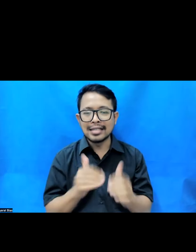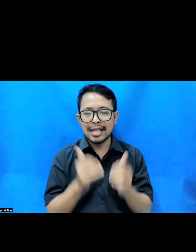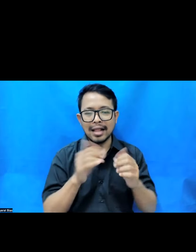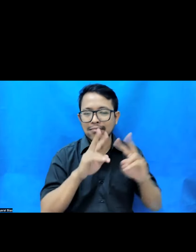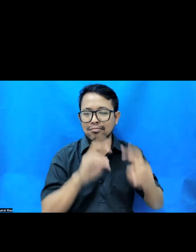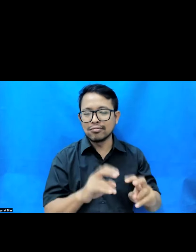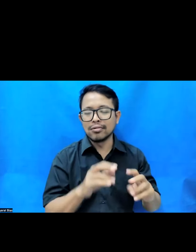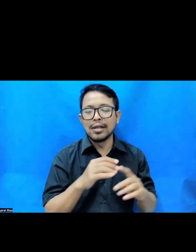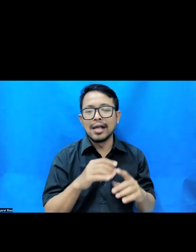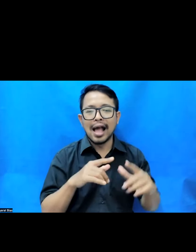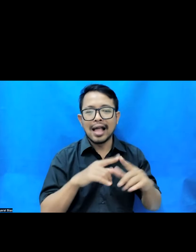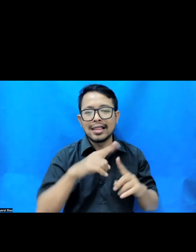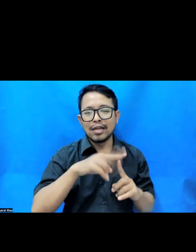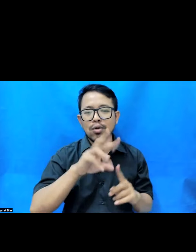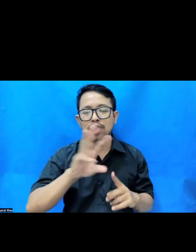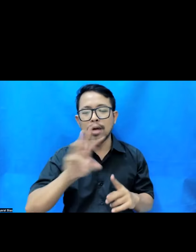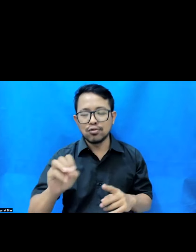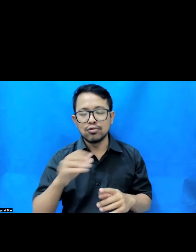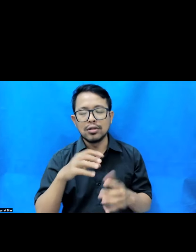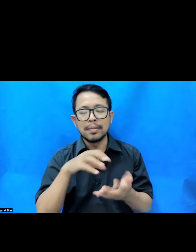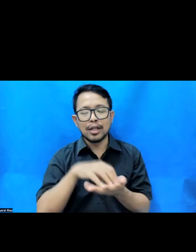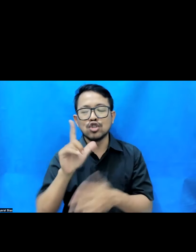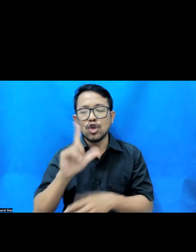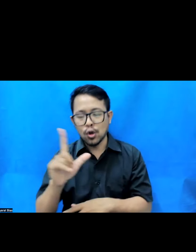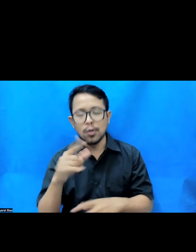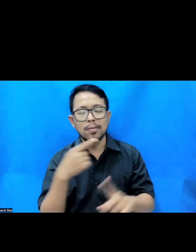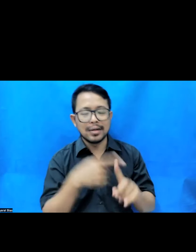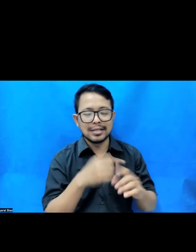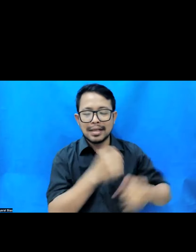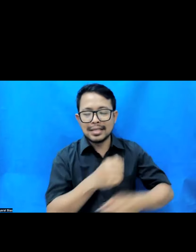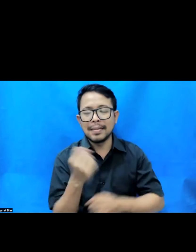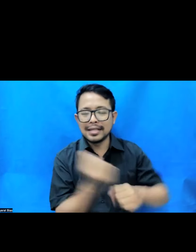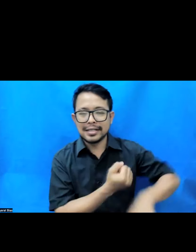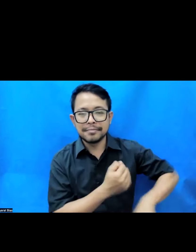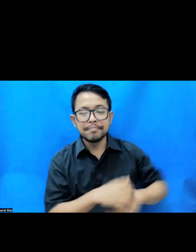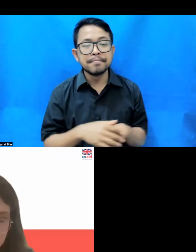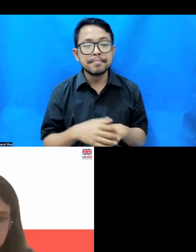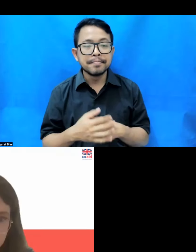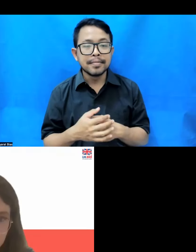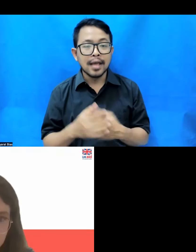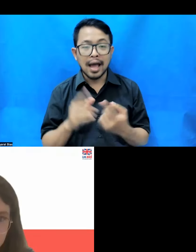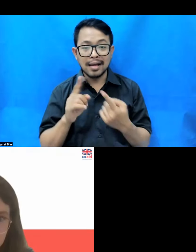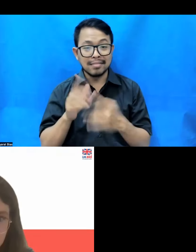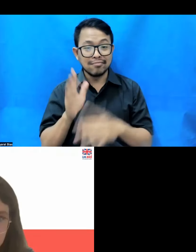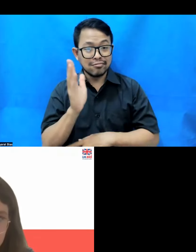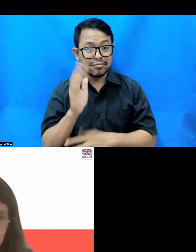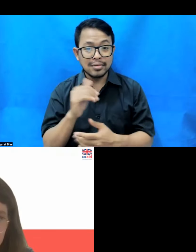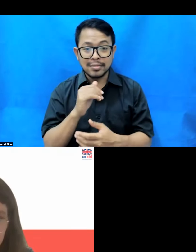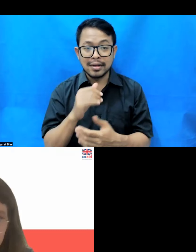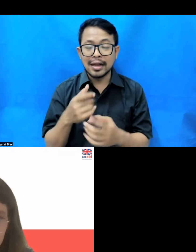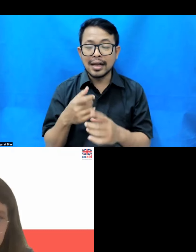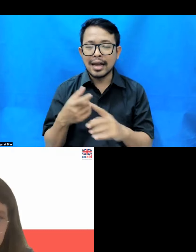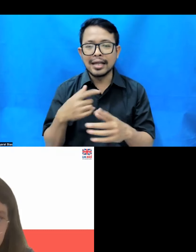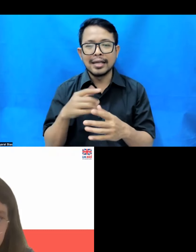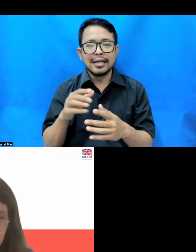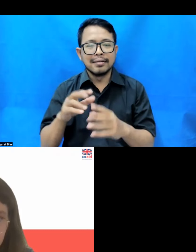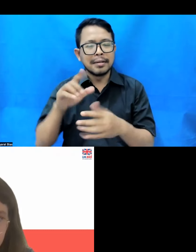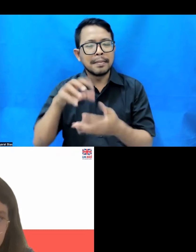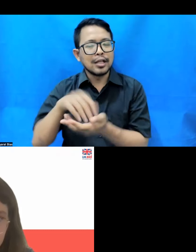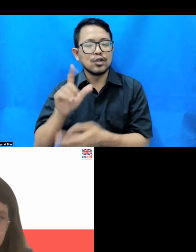the findings of AT 2030 initiative in Surakarta and Banjarmasin, or Solo and Banjarmasin. And in this session, we will start with the findings from the